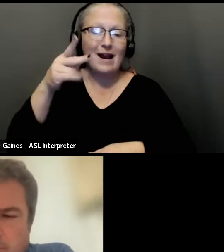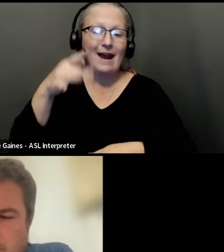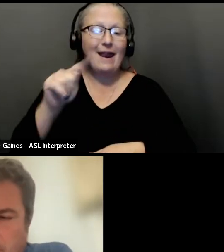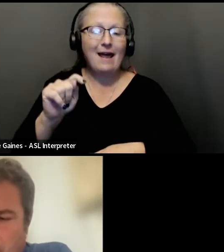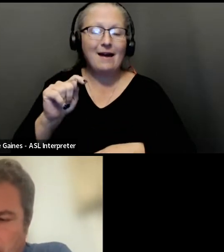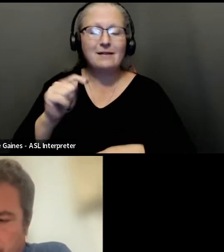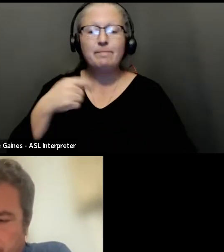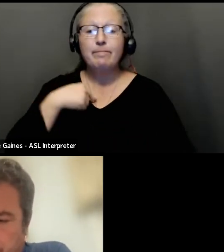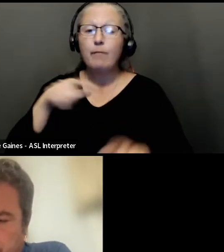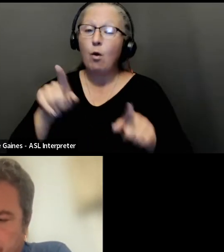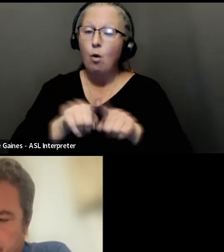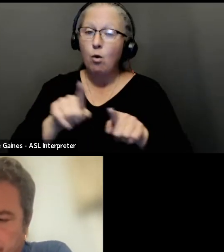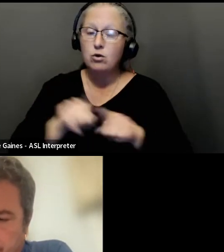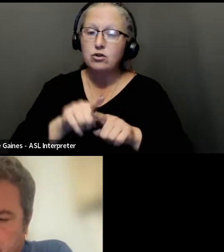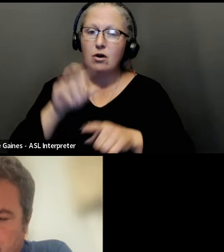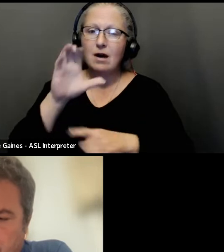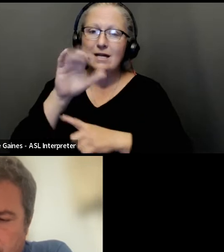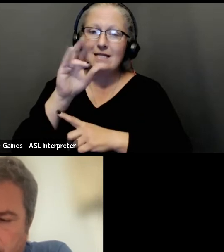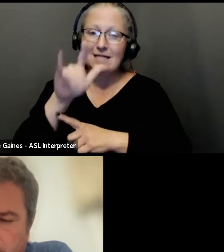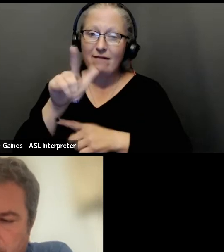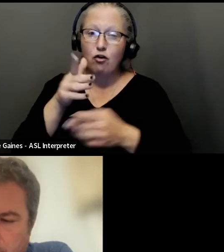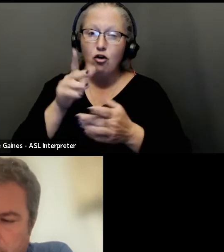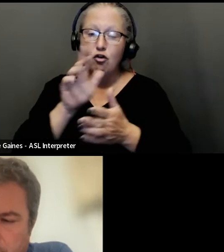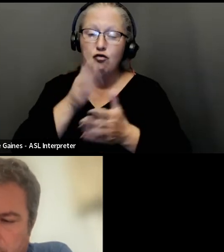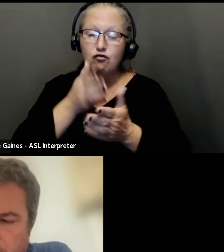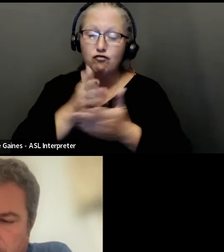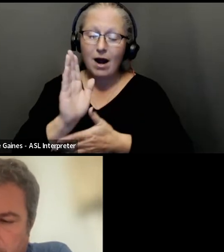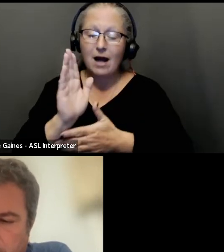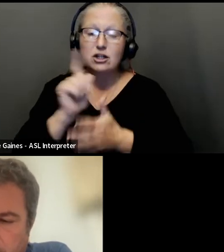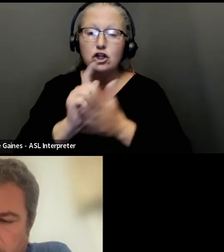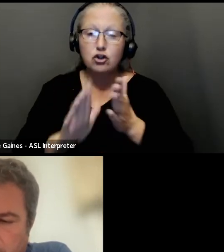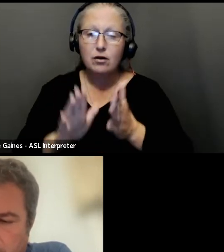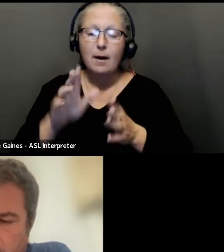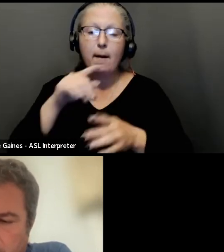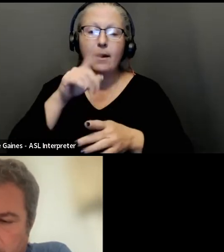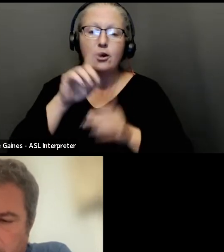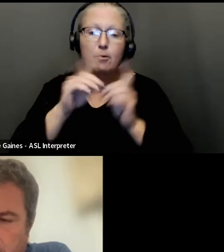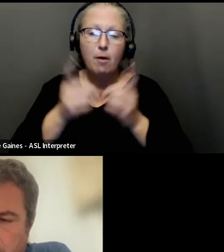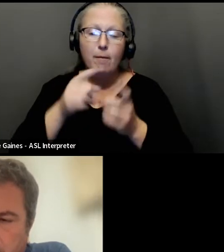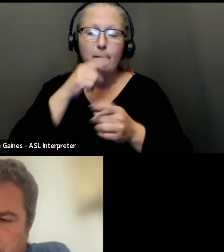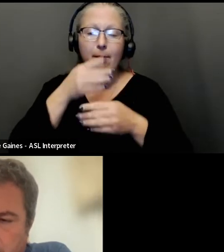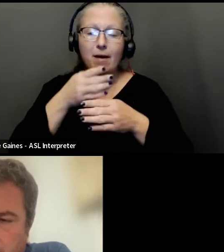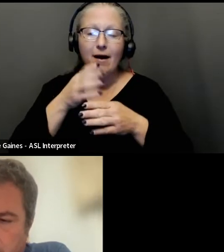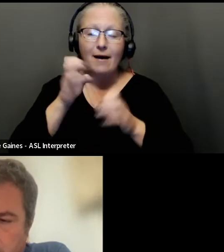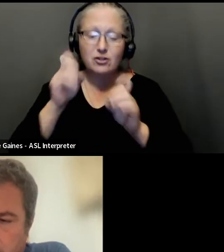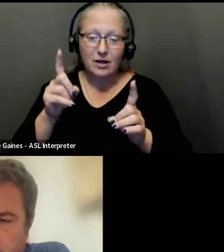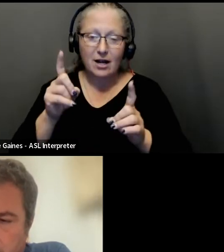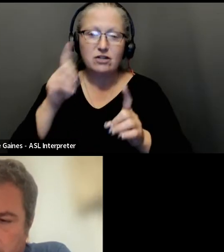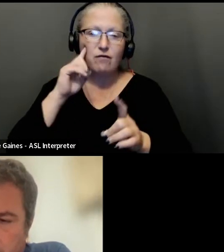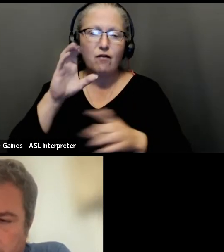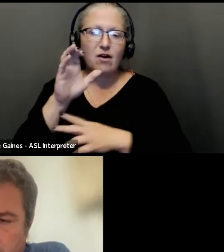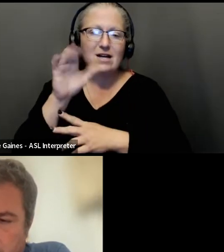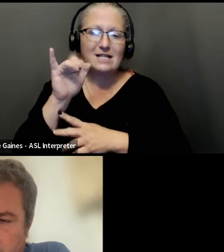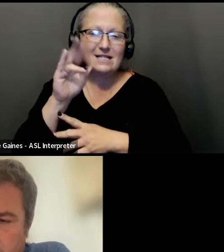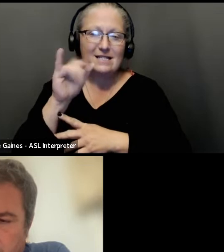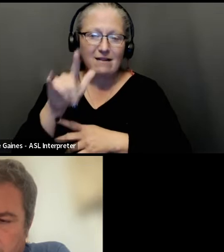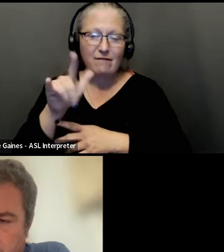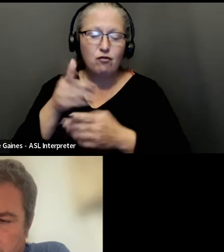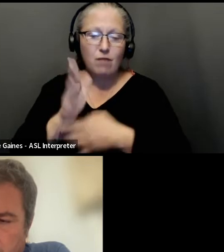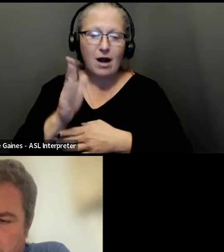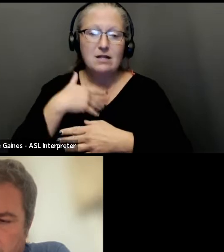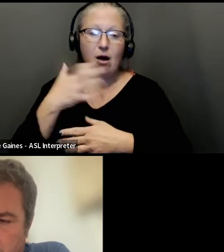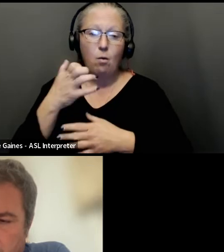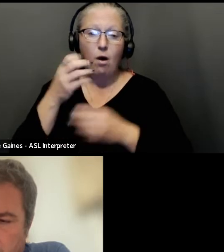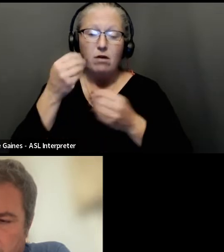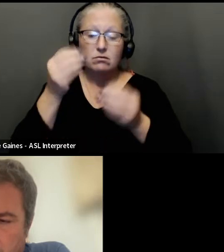I am also a civil rights attorney with the Department of Education Office for Civil Rights. I want to bring your attention to a recent Dear